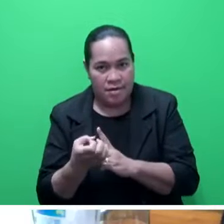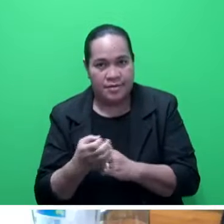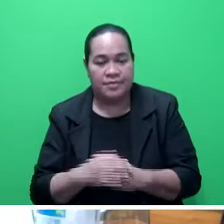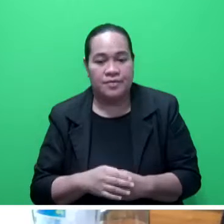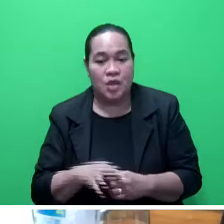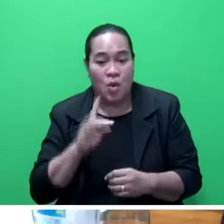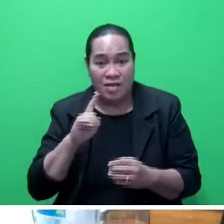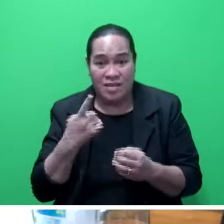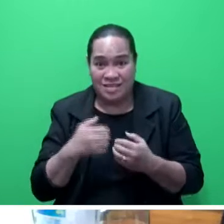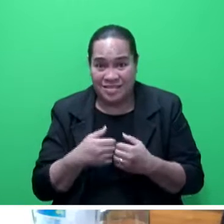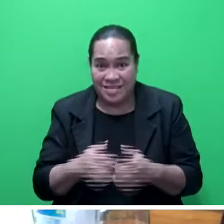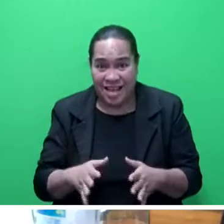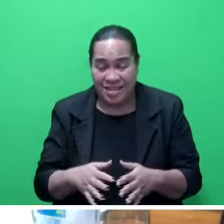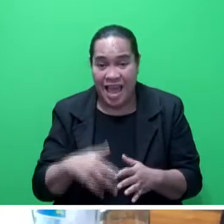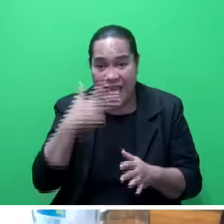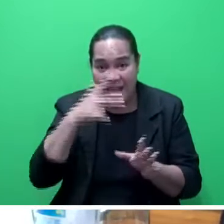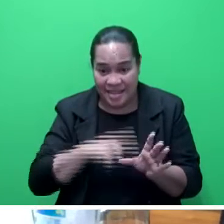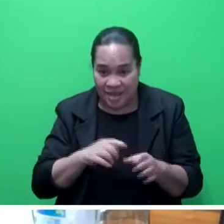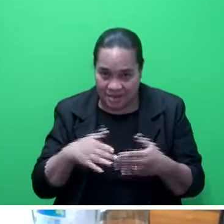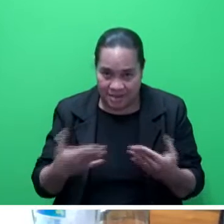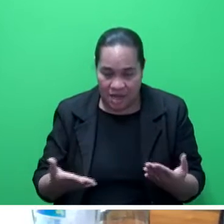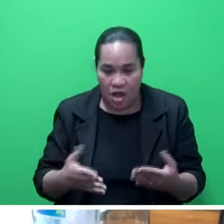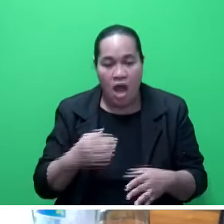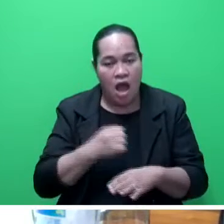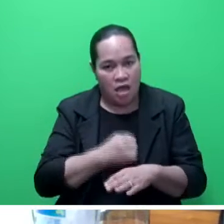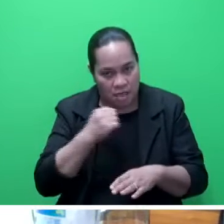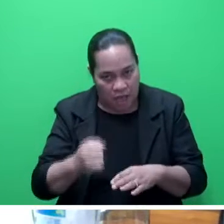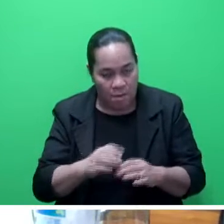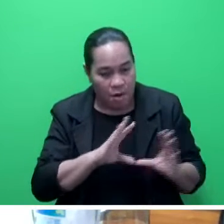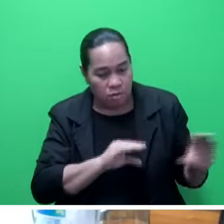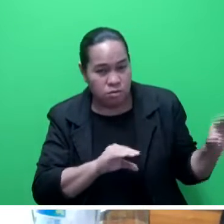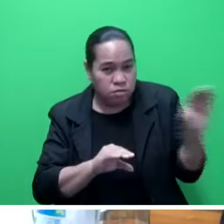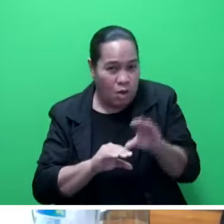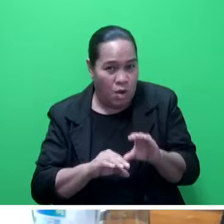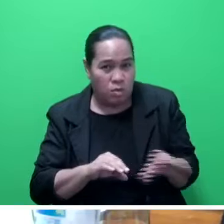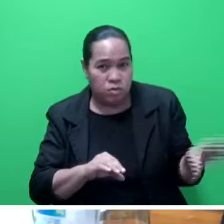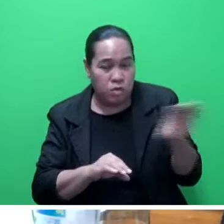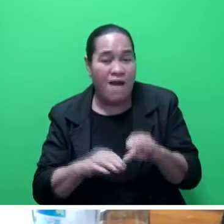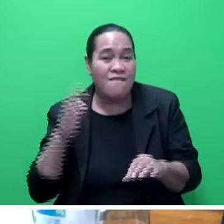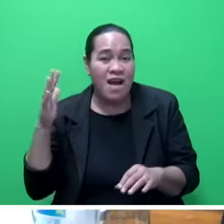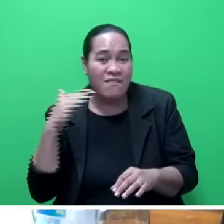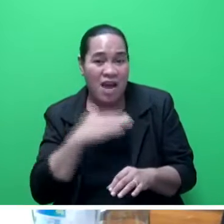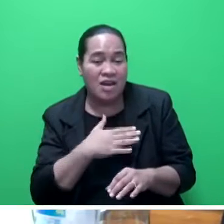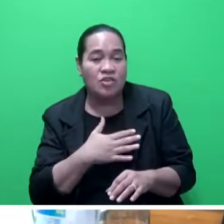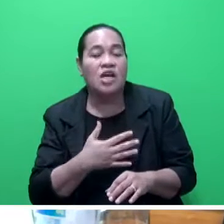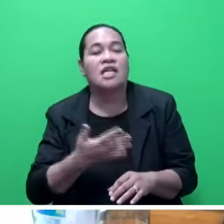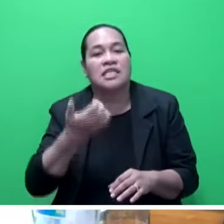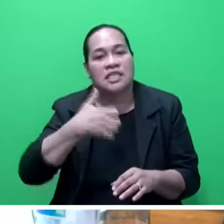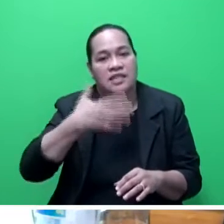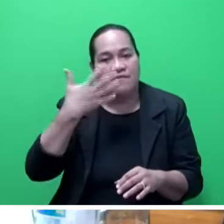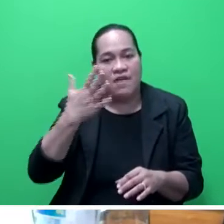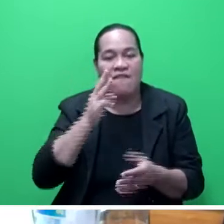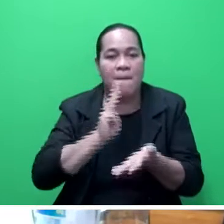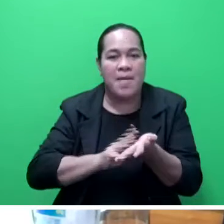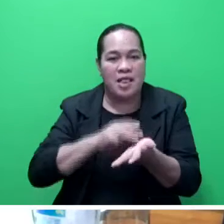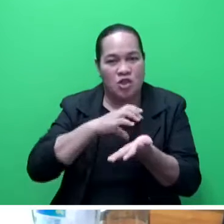its inception 8 years ago, the government has invested a total of $565 million in